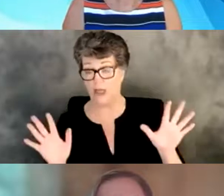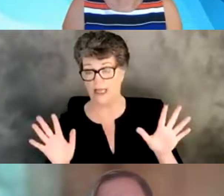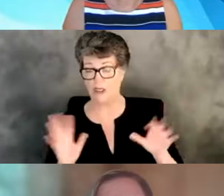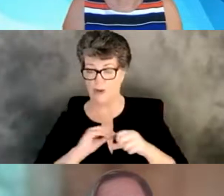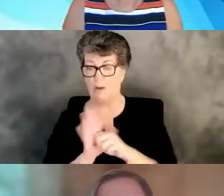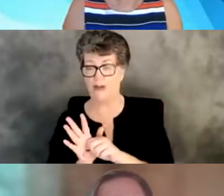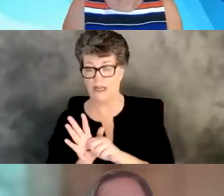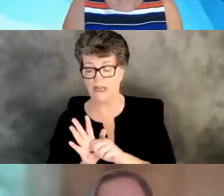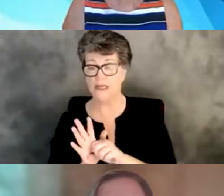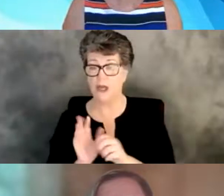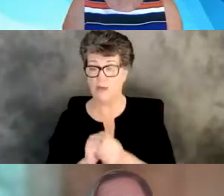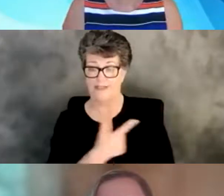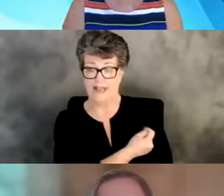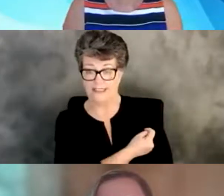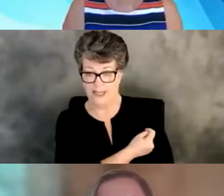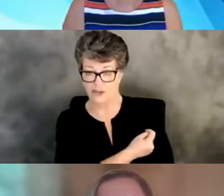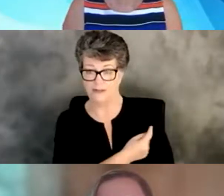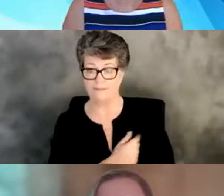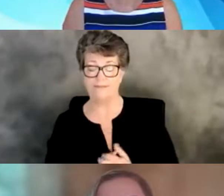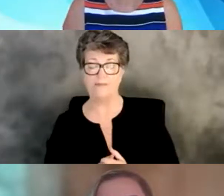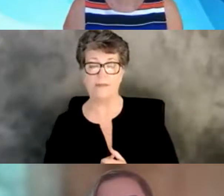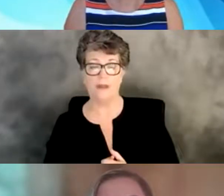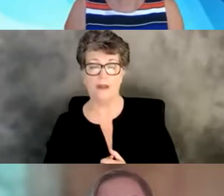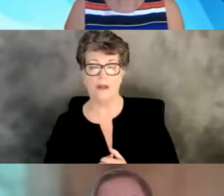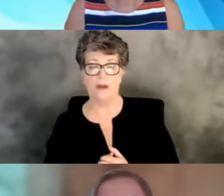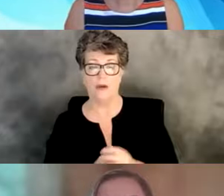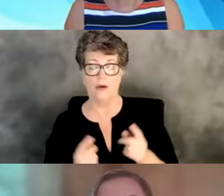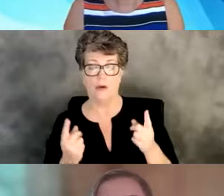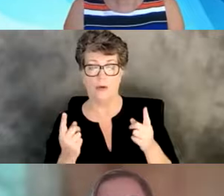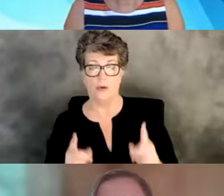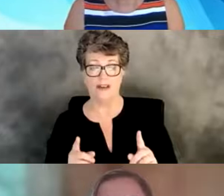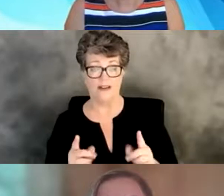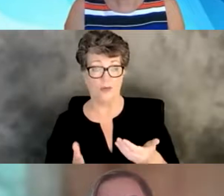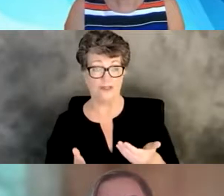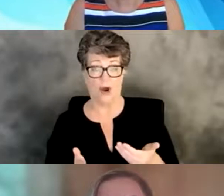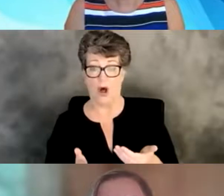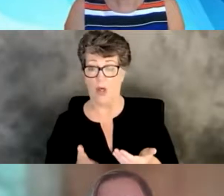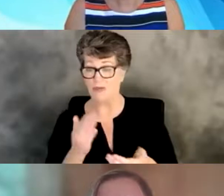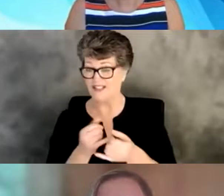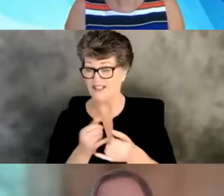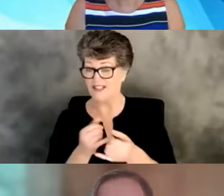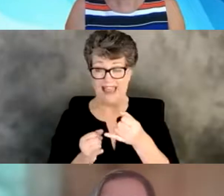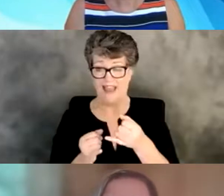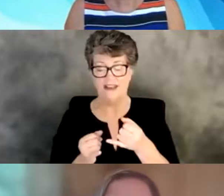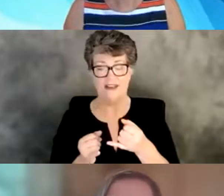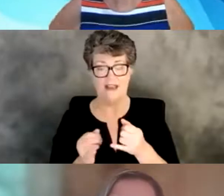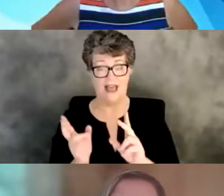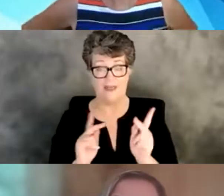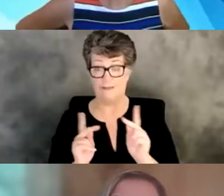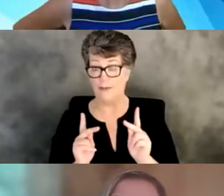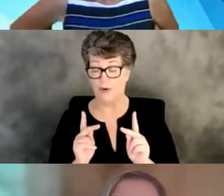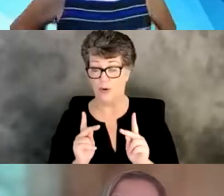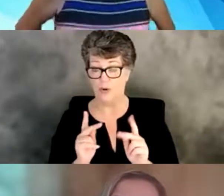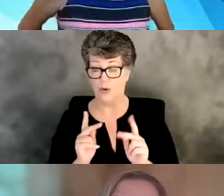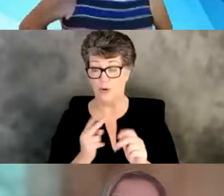COVID with the vaccination, when it was almost at the very end that people who were homebound